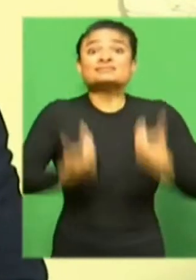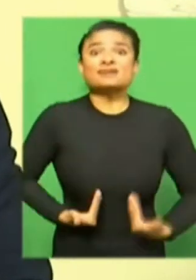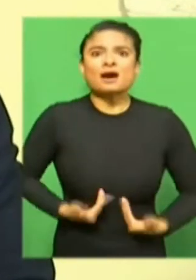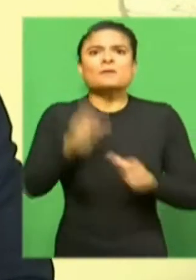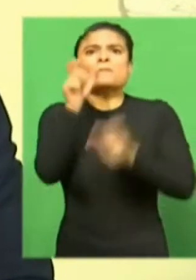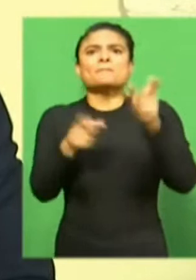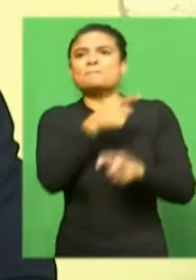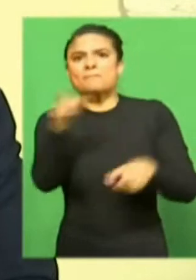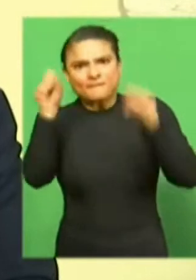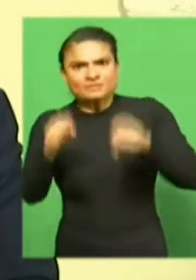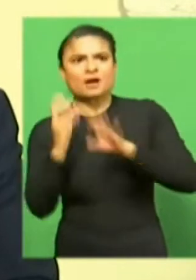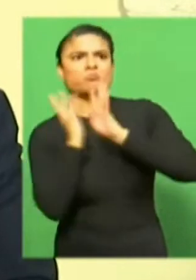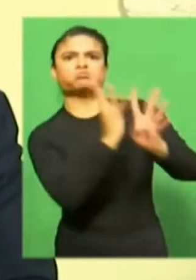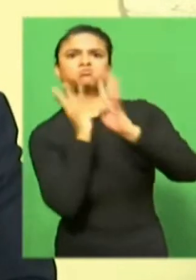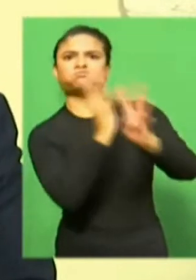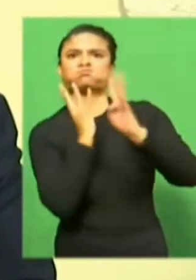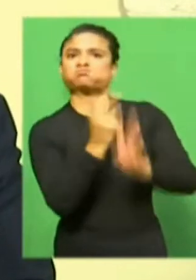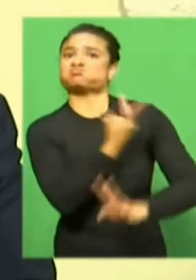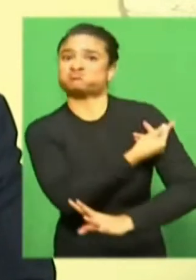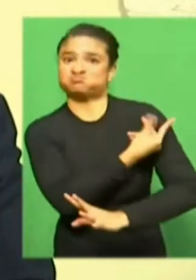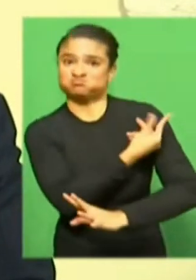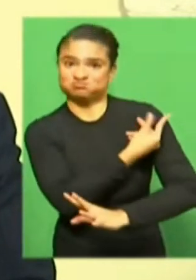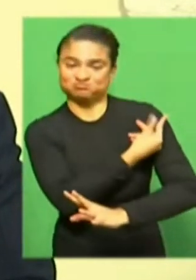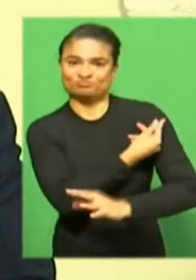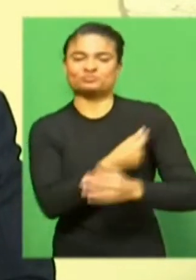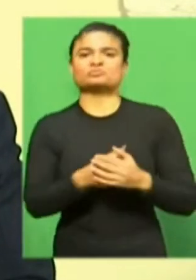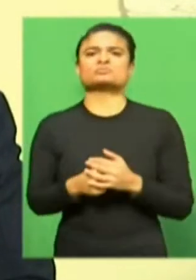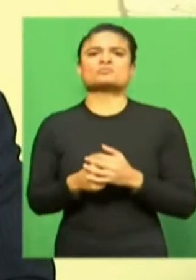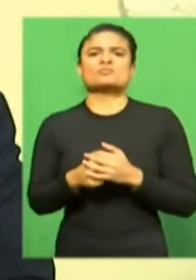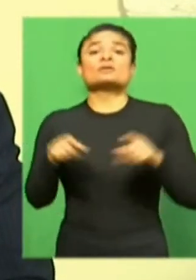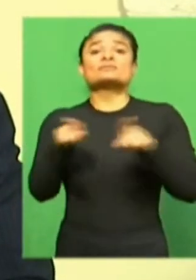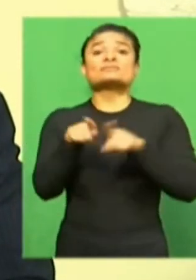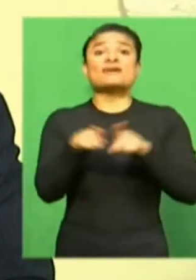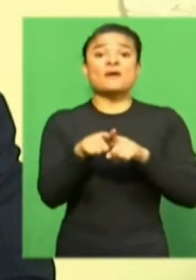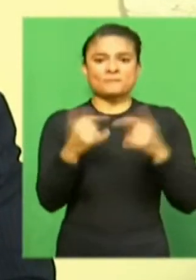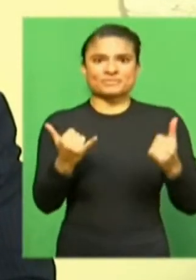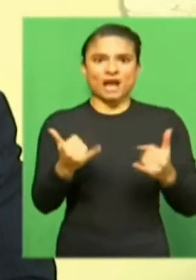ages 18 and 34 to be vaccinated from the